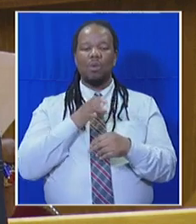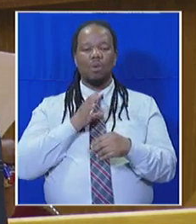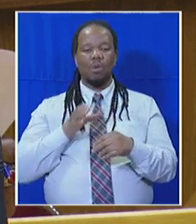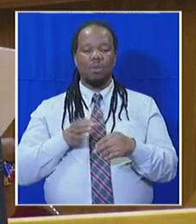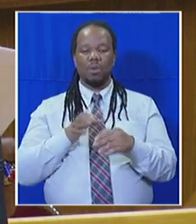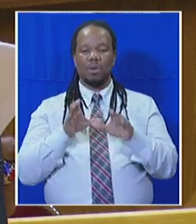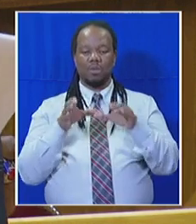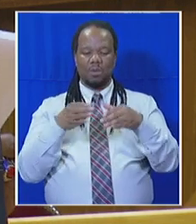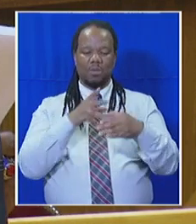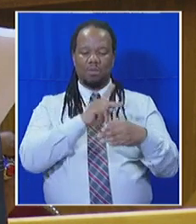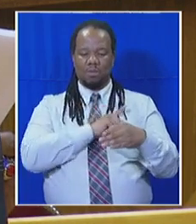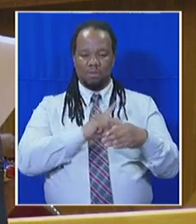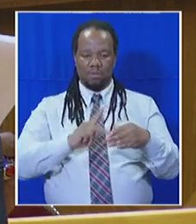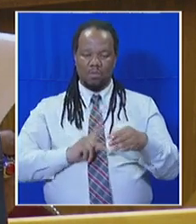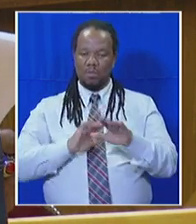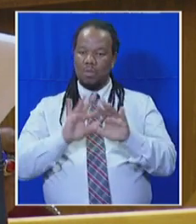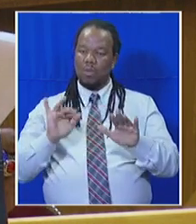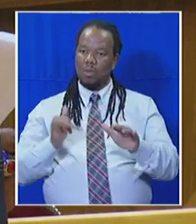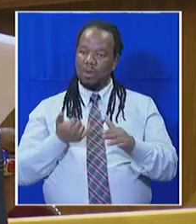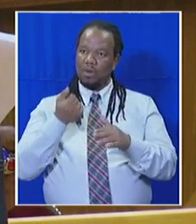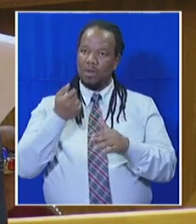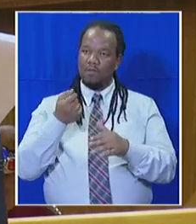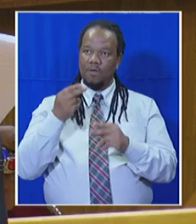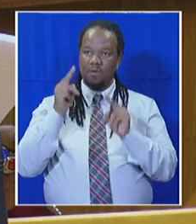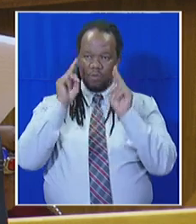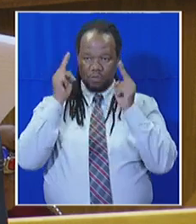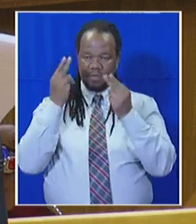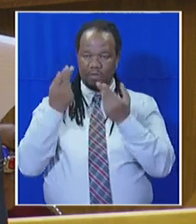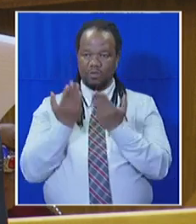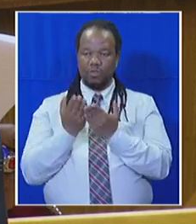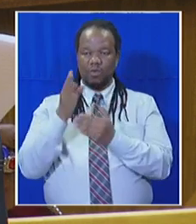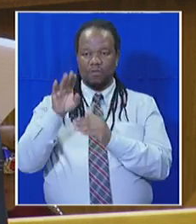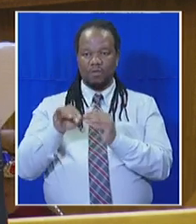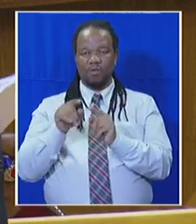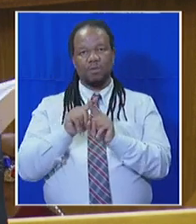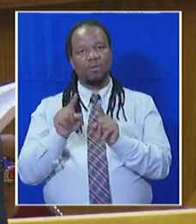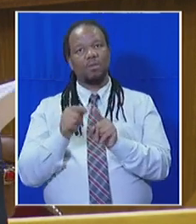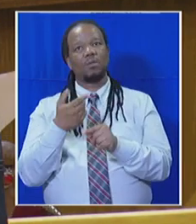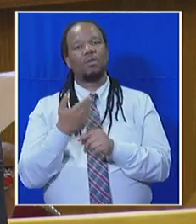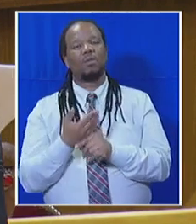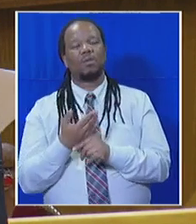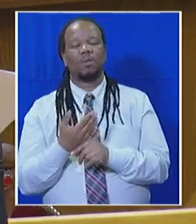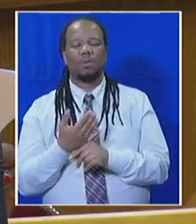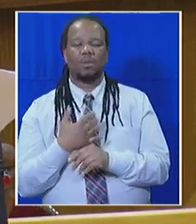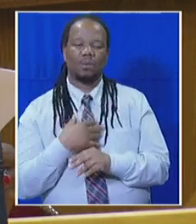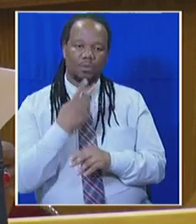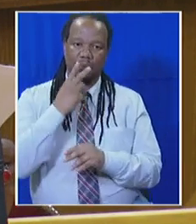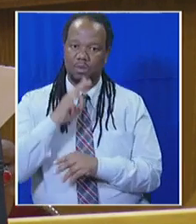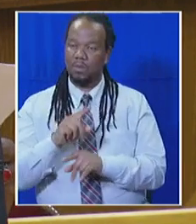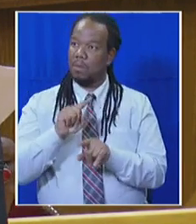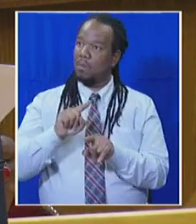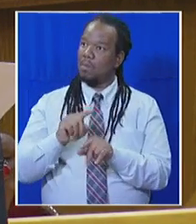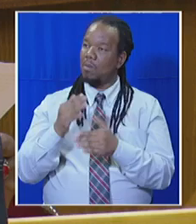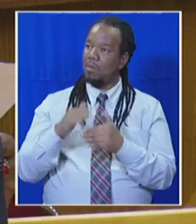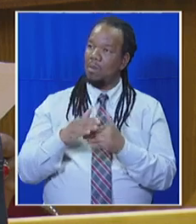the issues of the students' fees. Overall funding for higher education requires an urgent funding model,